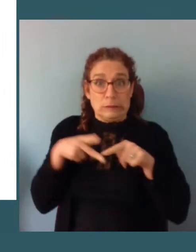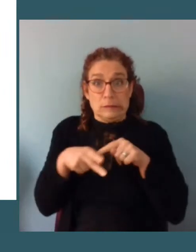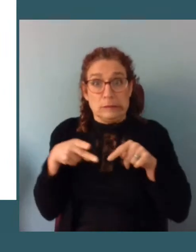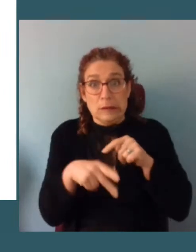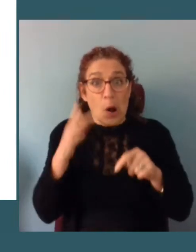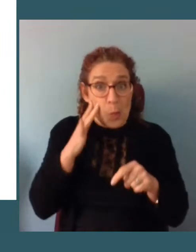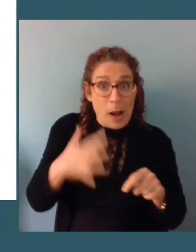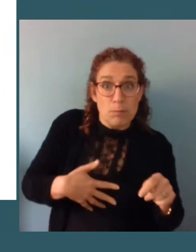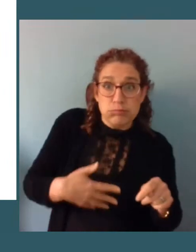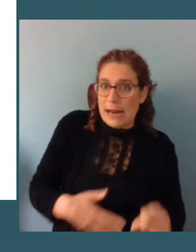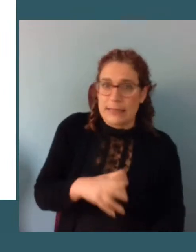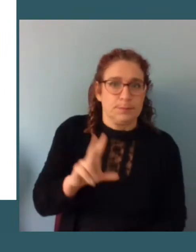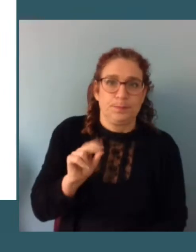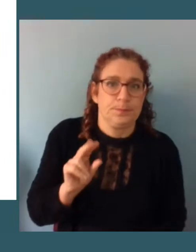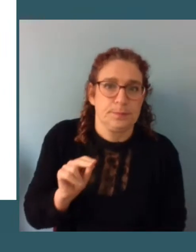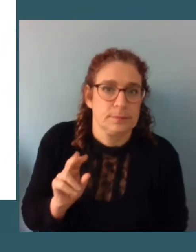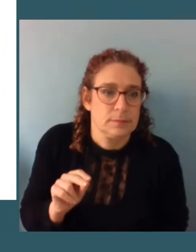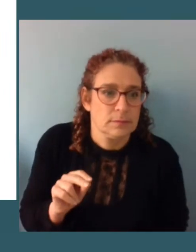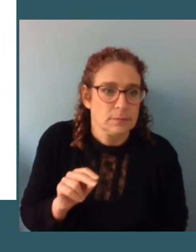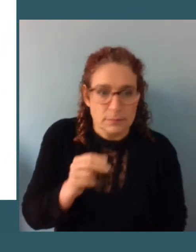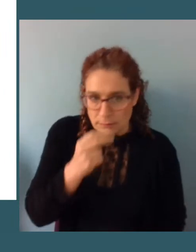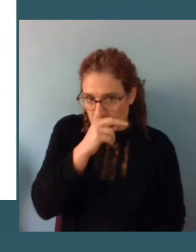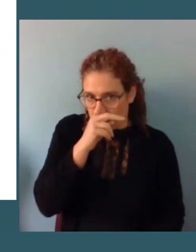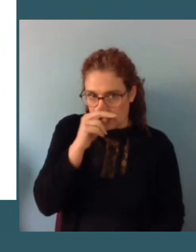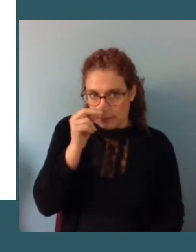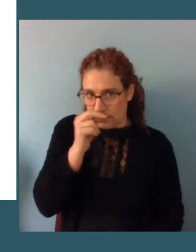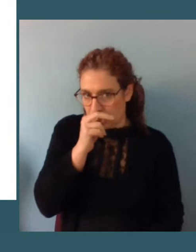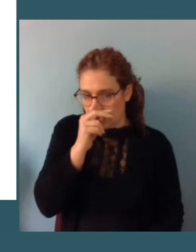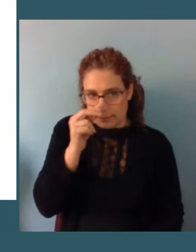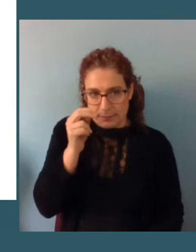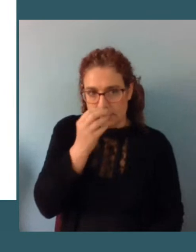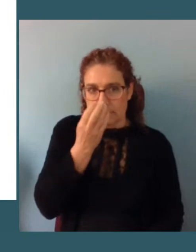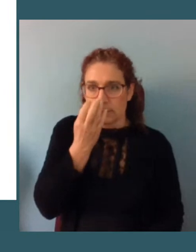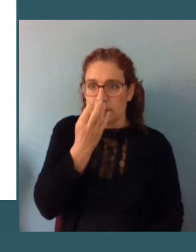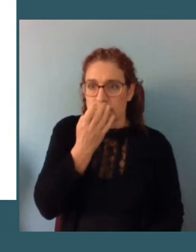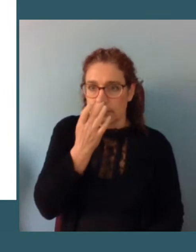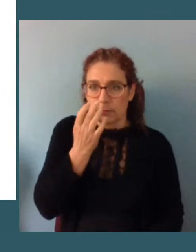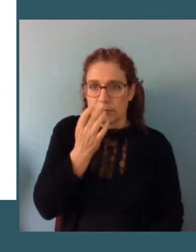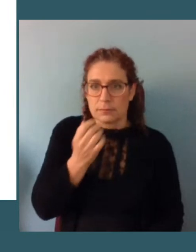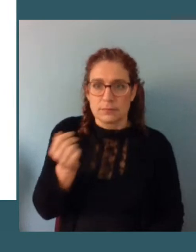avoidance of anything that is not currently what